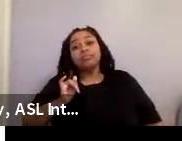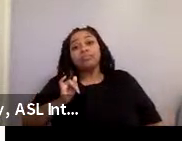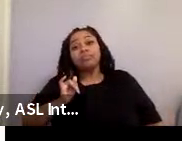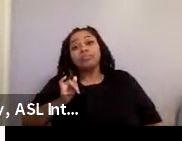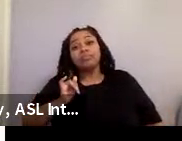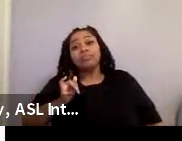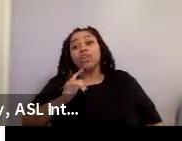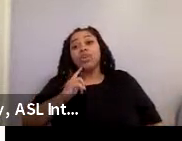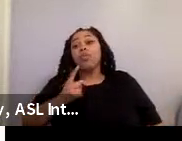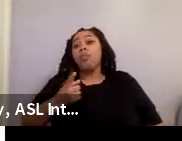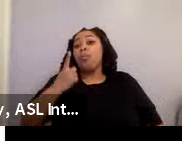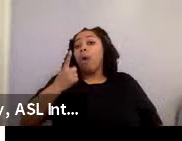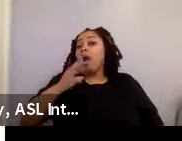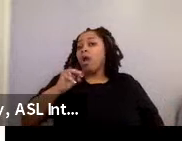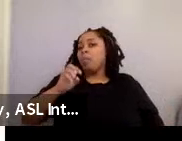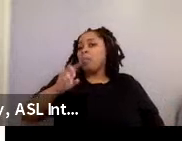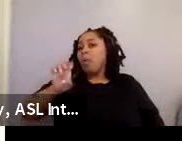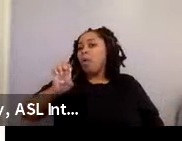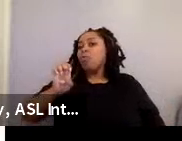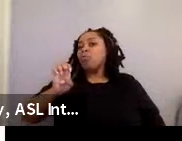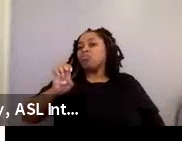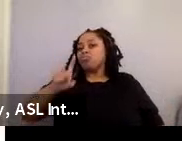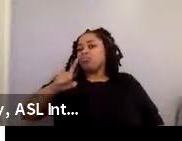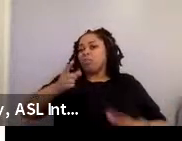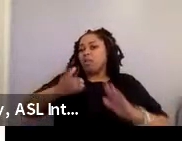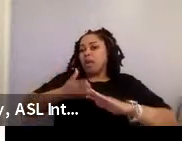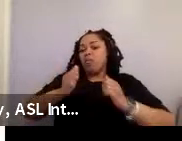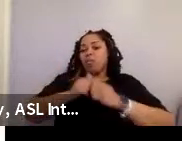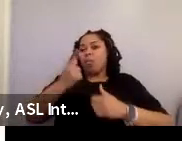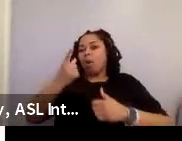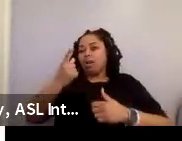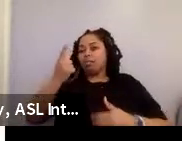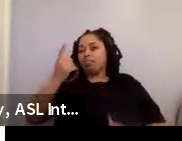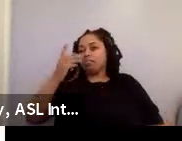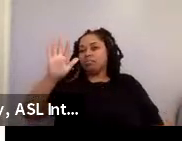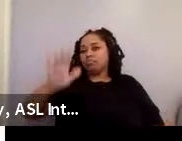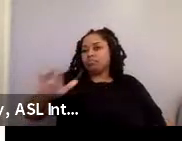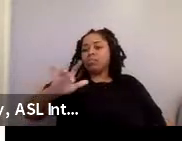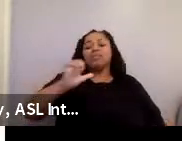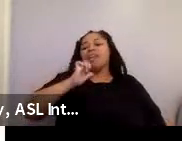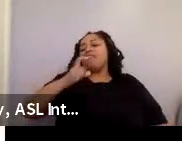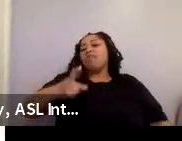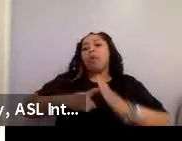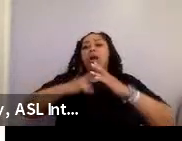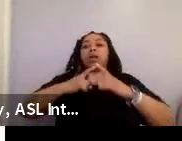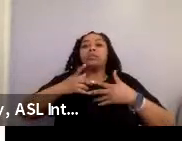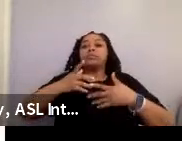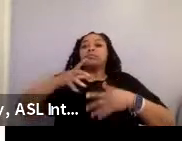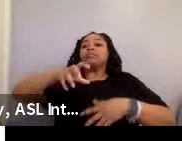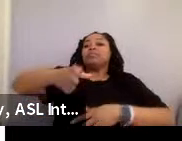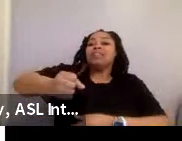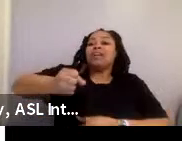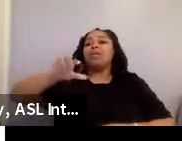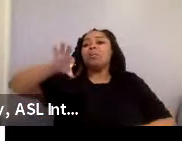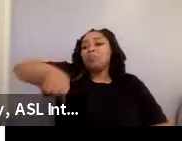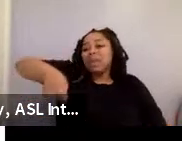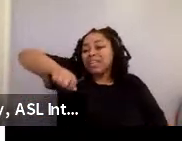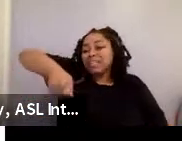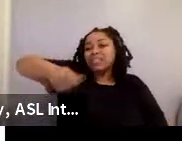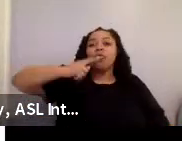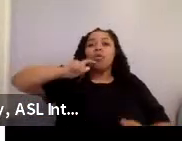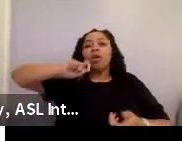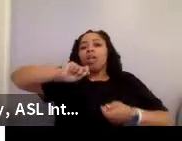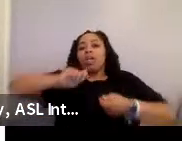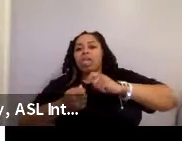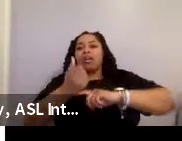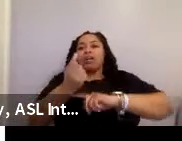one mode of operation shall be operable with one hand and shall not require tight grasping, pinching, or twisting of the